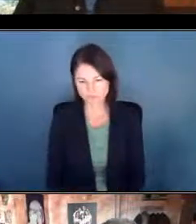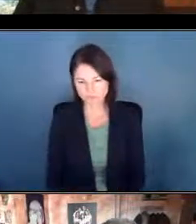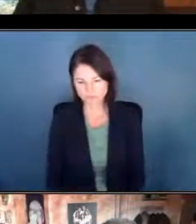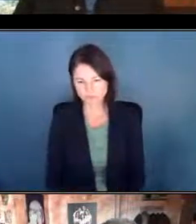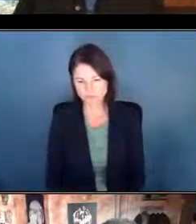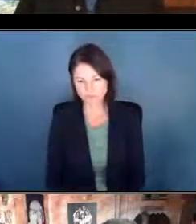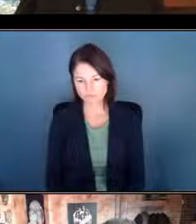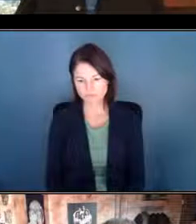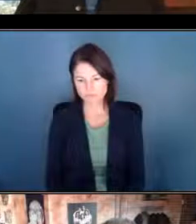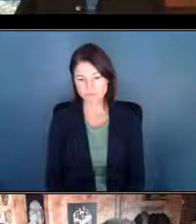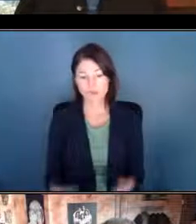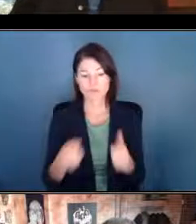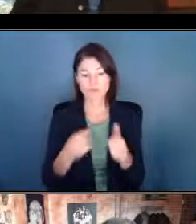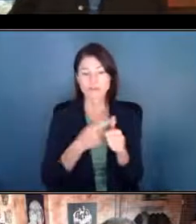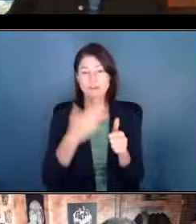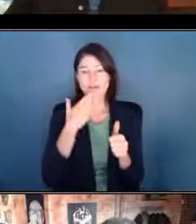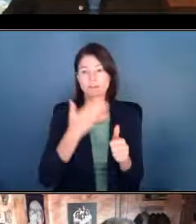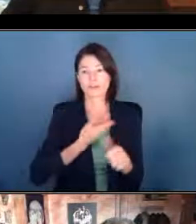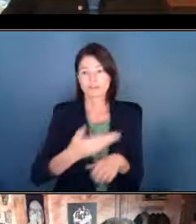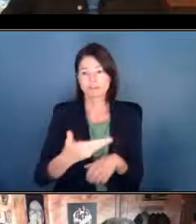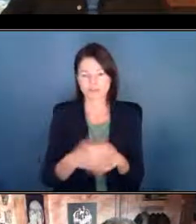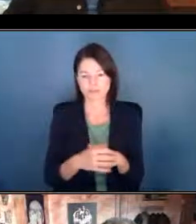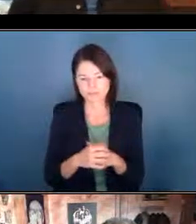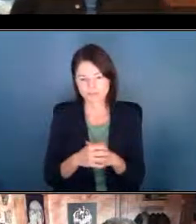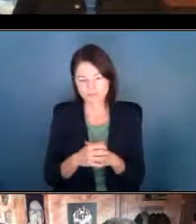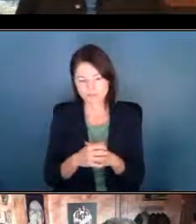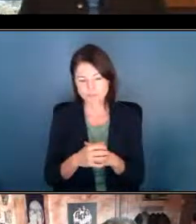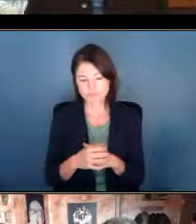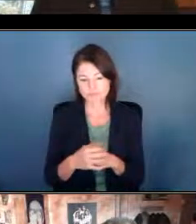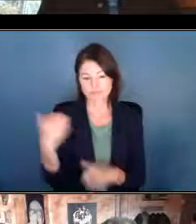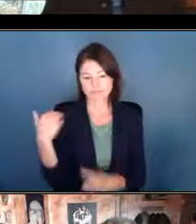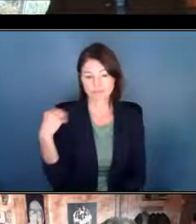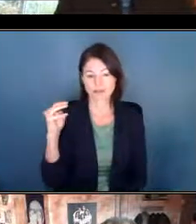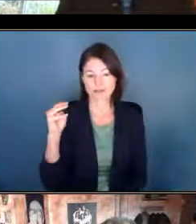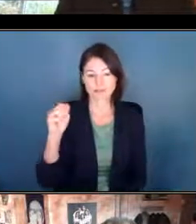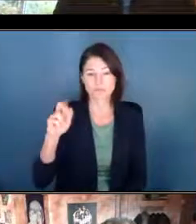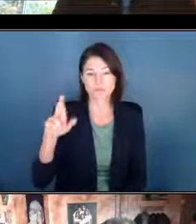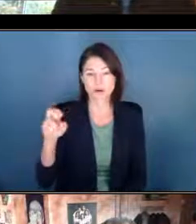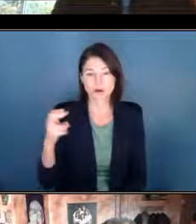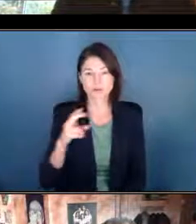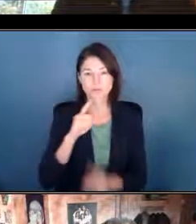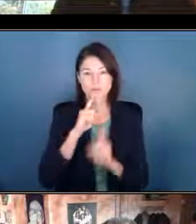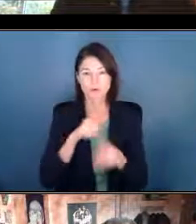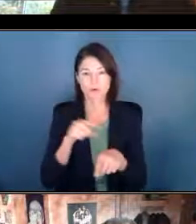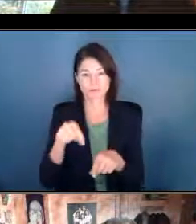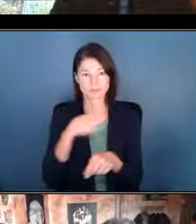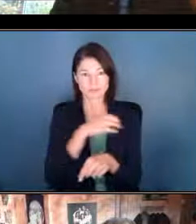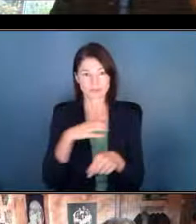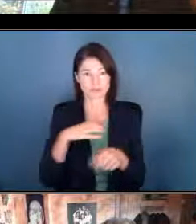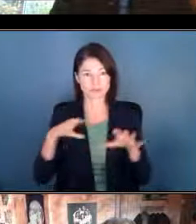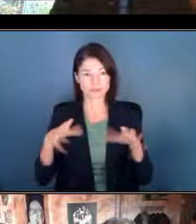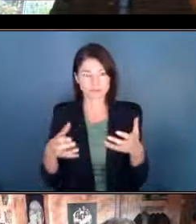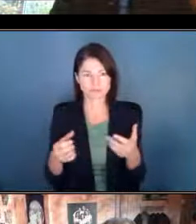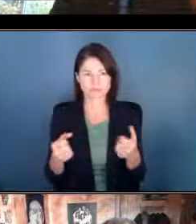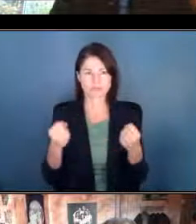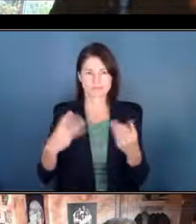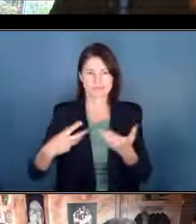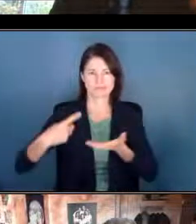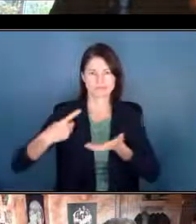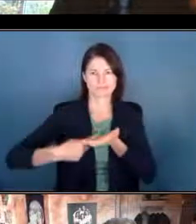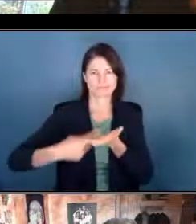invite. I agree. Since my last March report to the commission, there have been many productive follow-up discussions